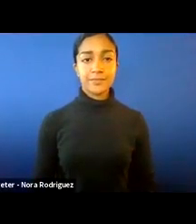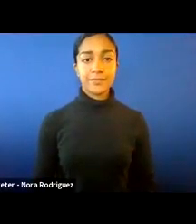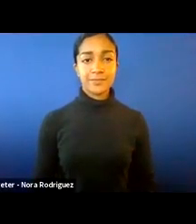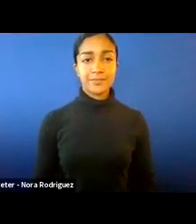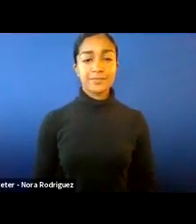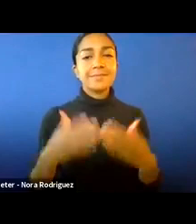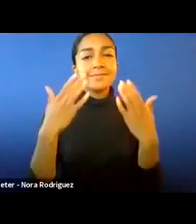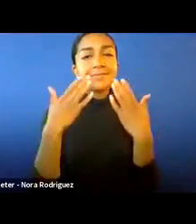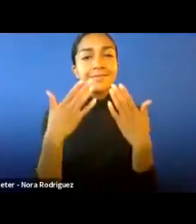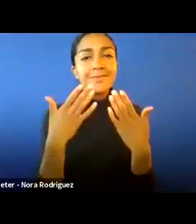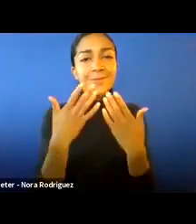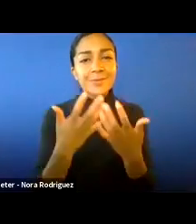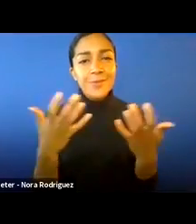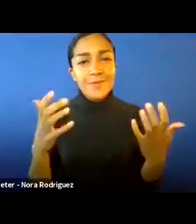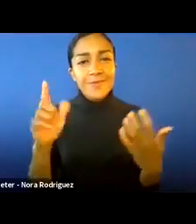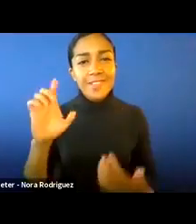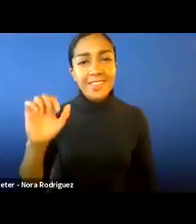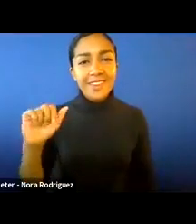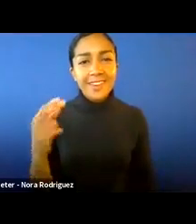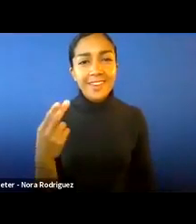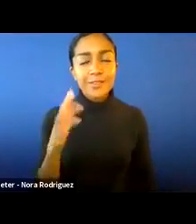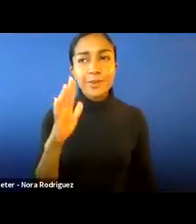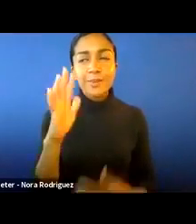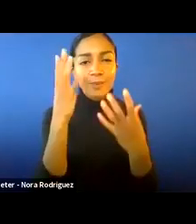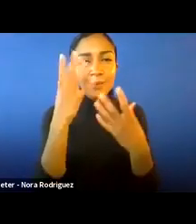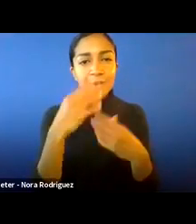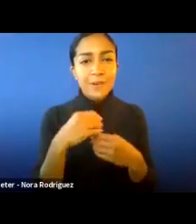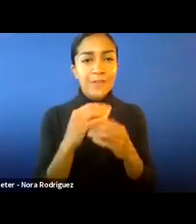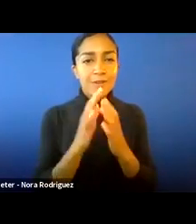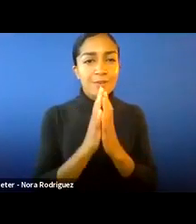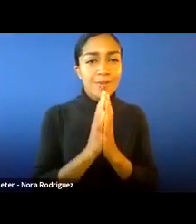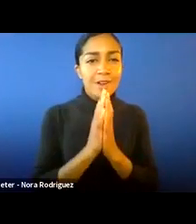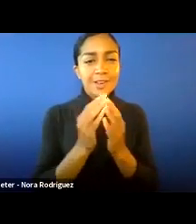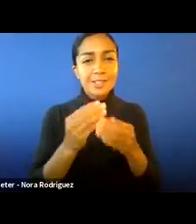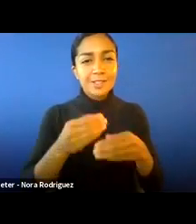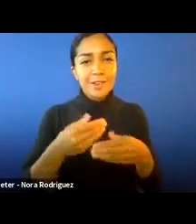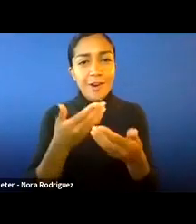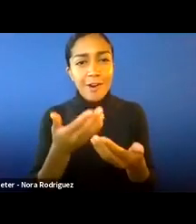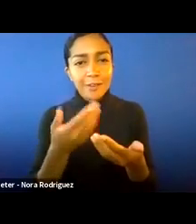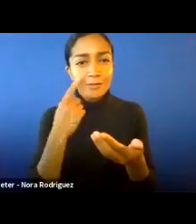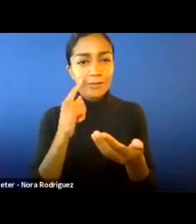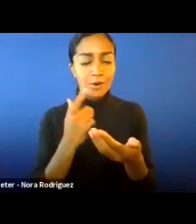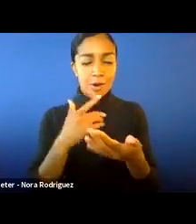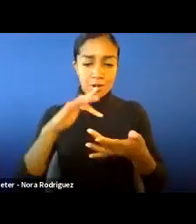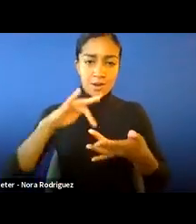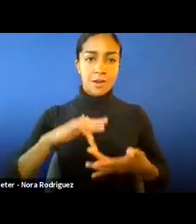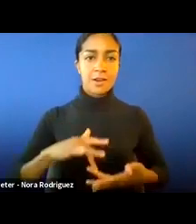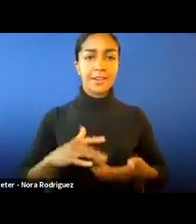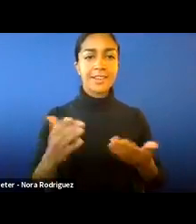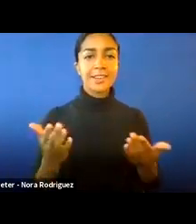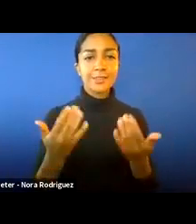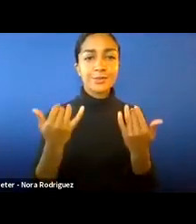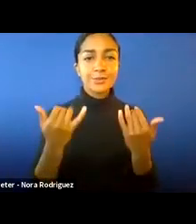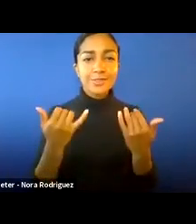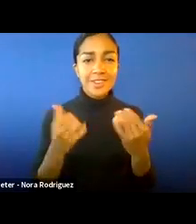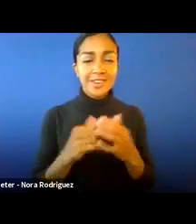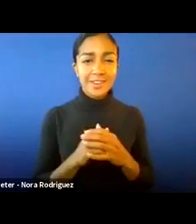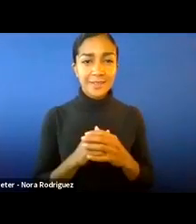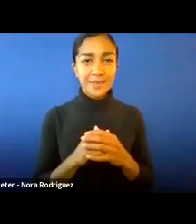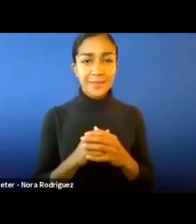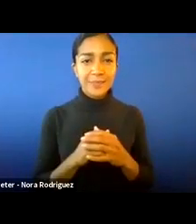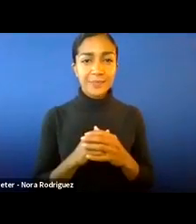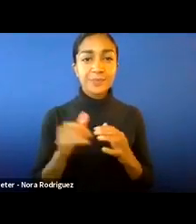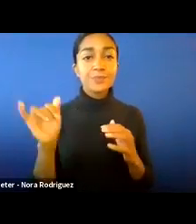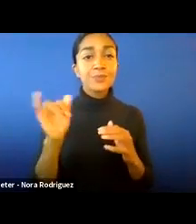Thank you so much, Leah, for your beautiful prayers and offerings, for grounding us here today. We also want to add just